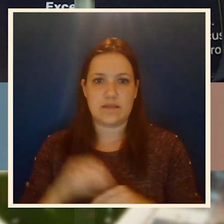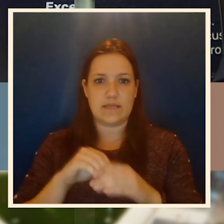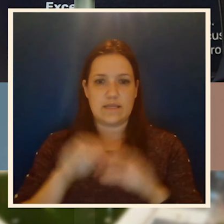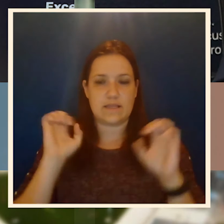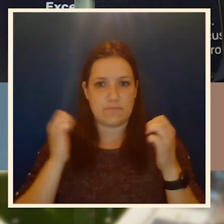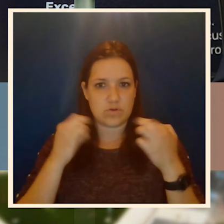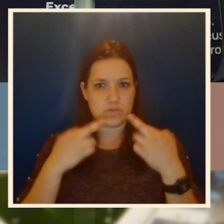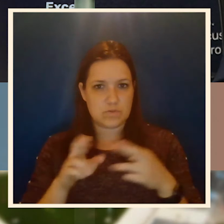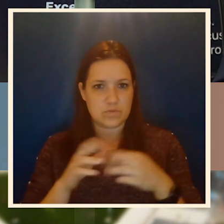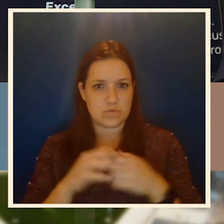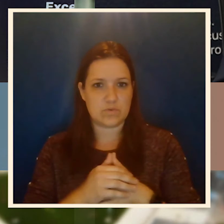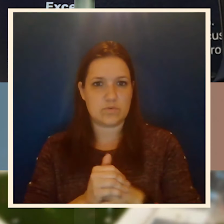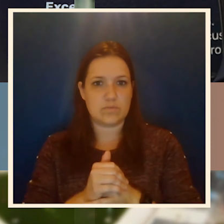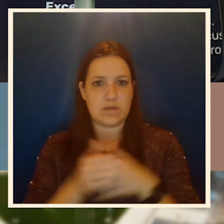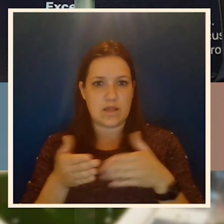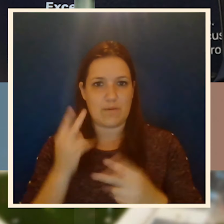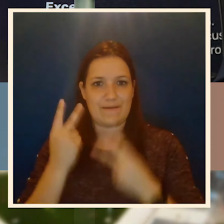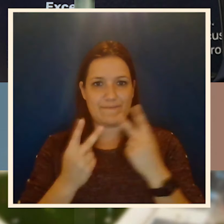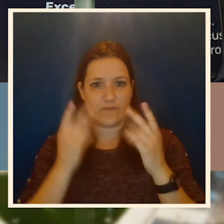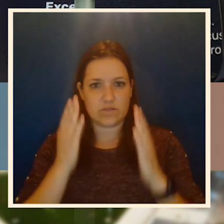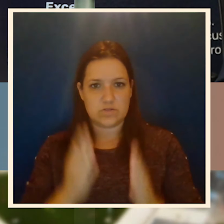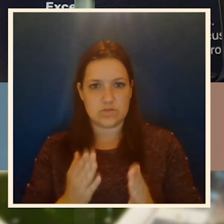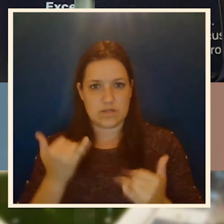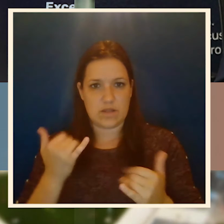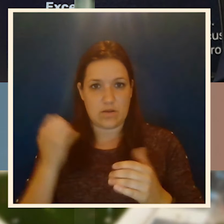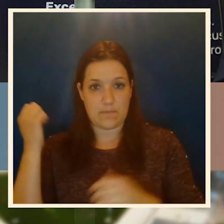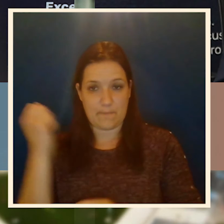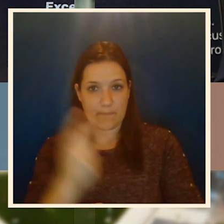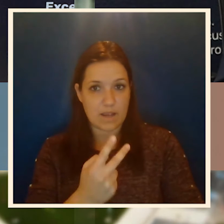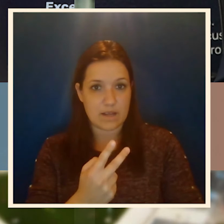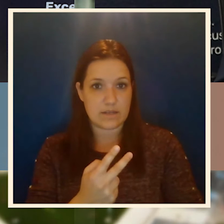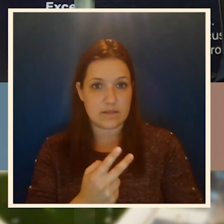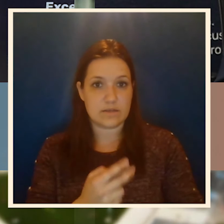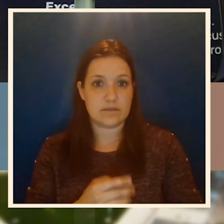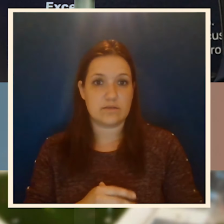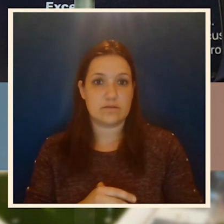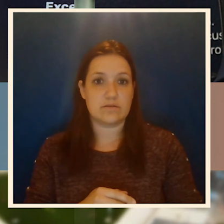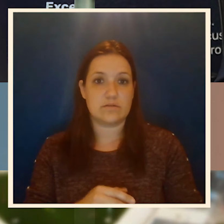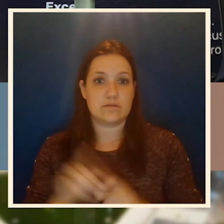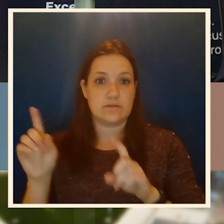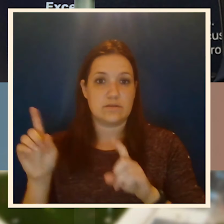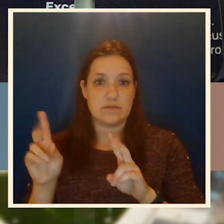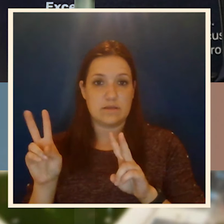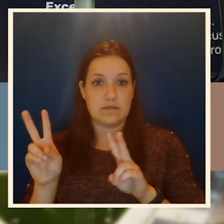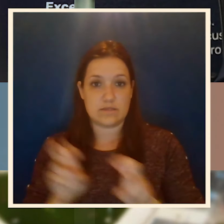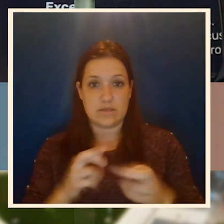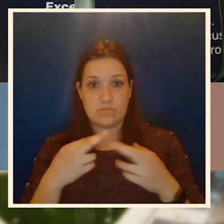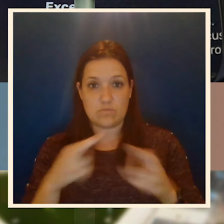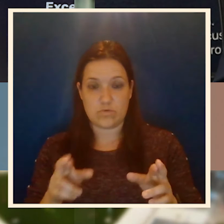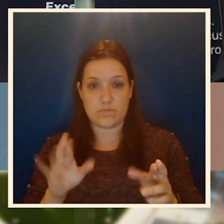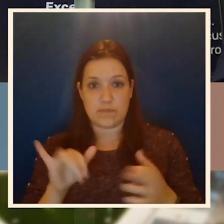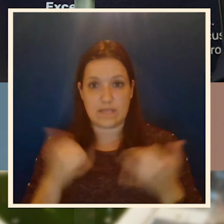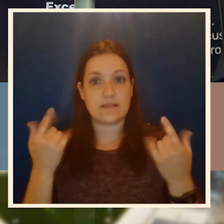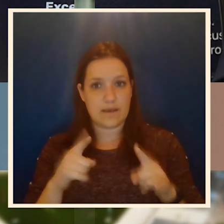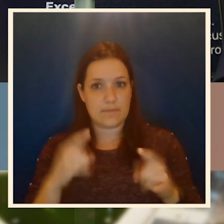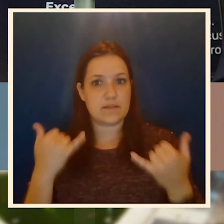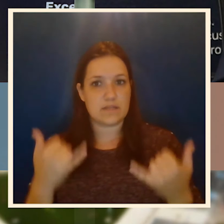emergency room, allowing a visitor to now come back into the exam room, the patient, I think that is